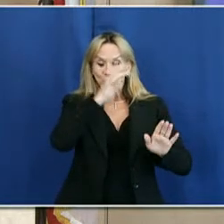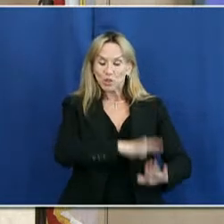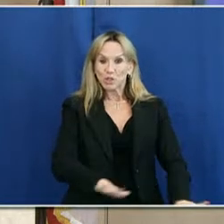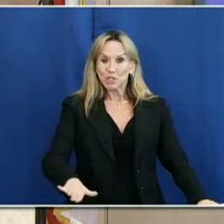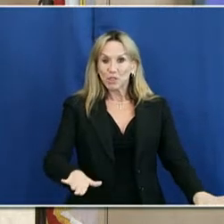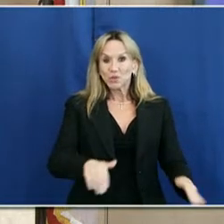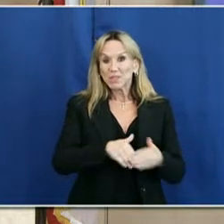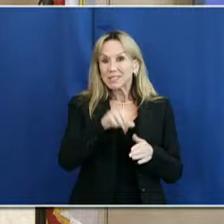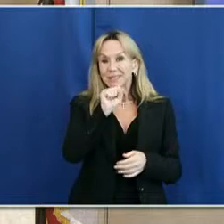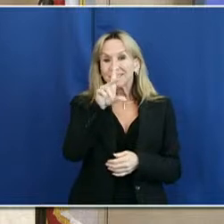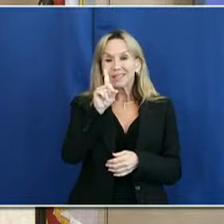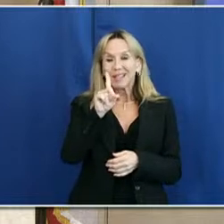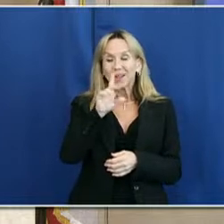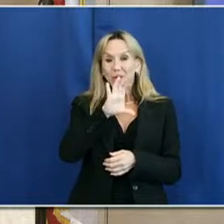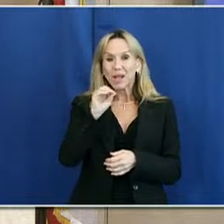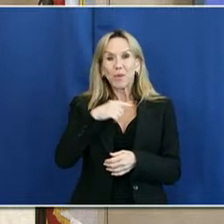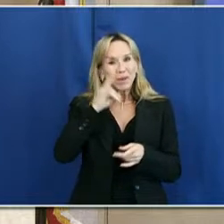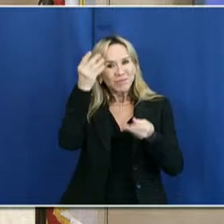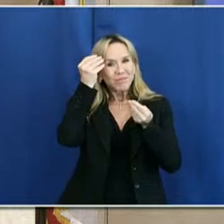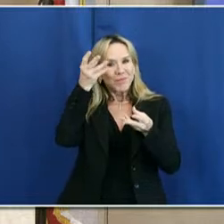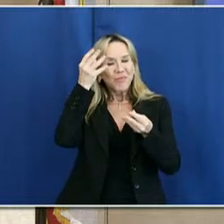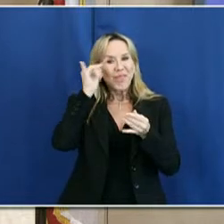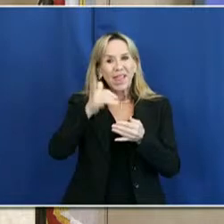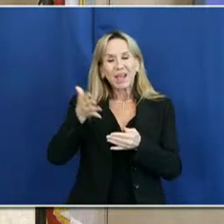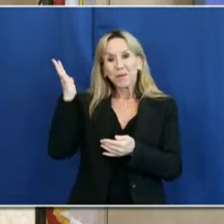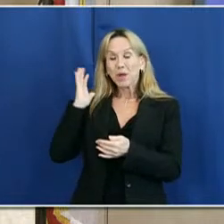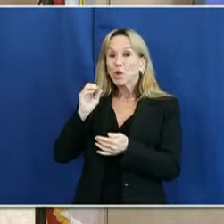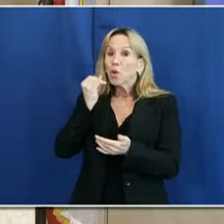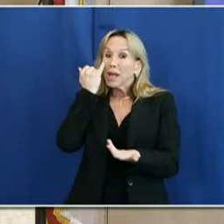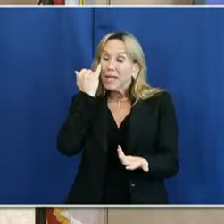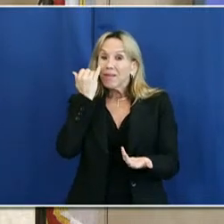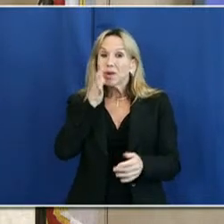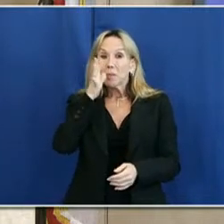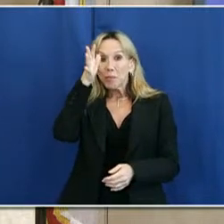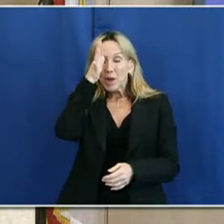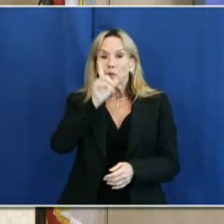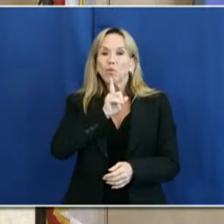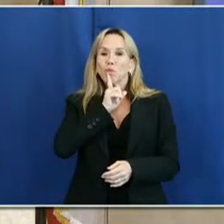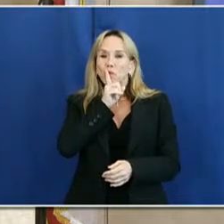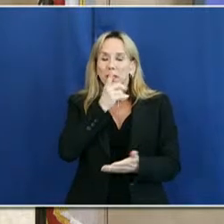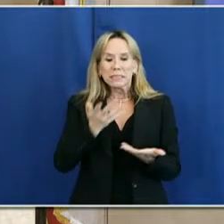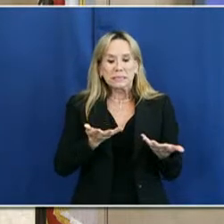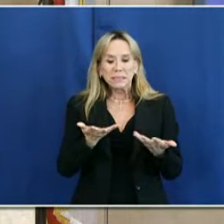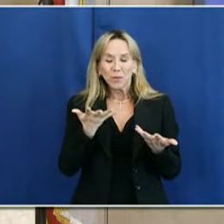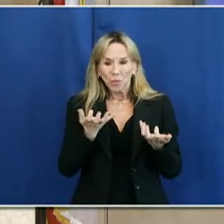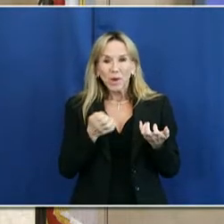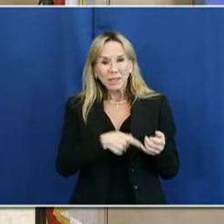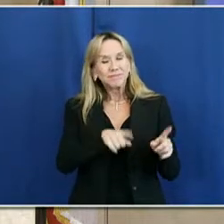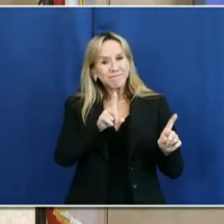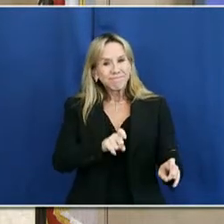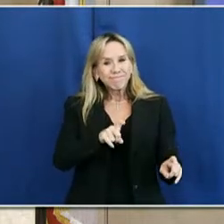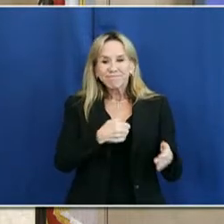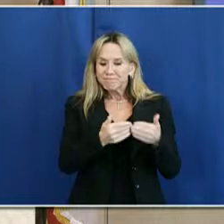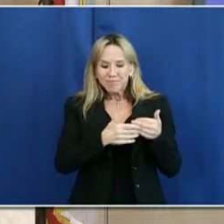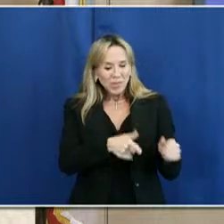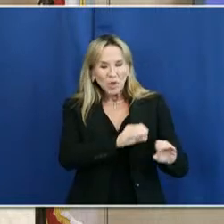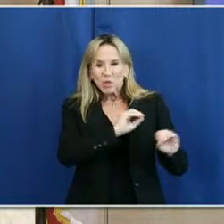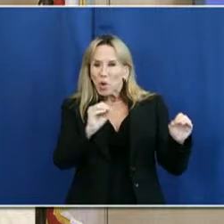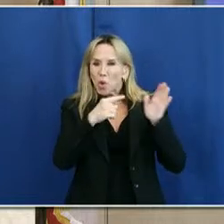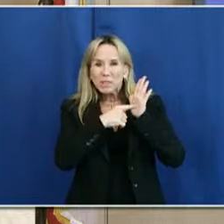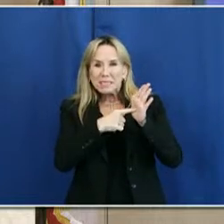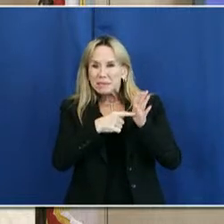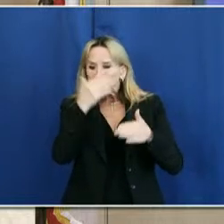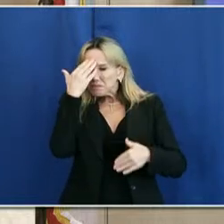San Diego County. And we shared that information. So if a parent really wants to get their child tested, even if they're asymptomatic, that's something